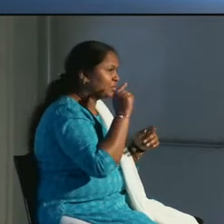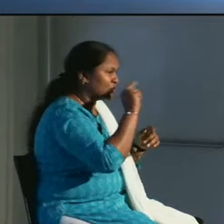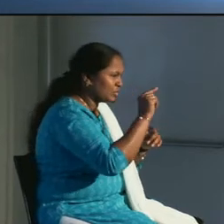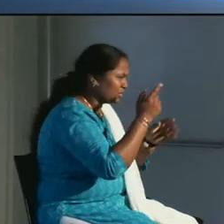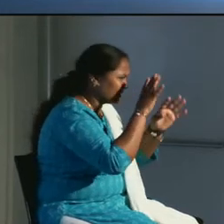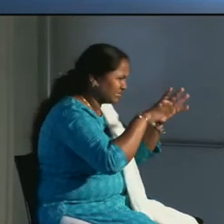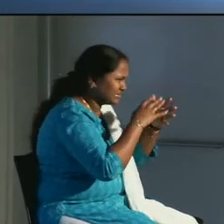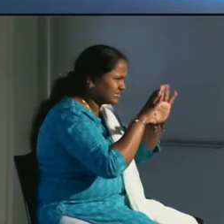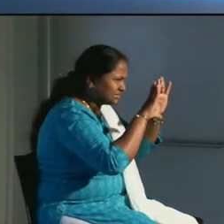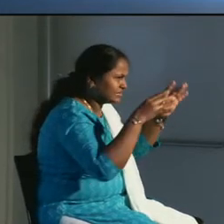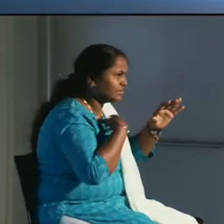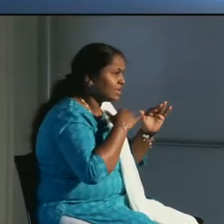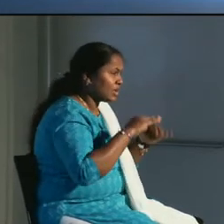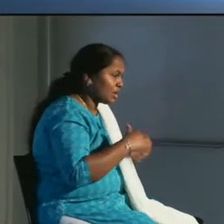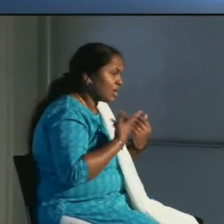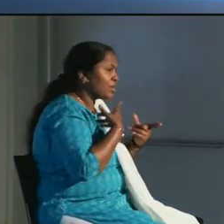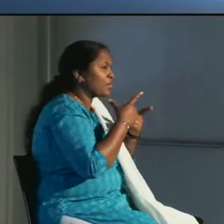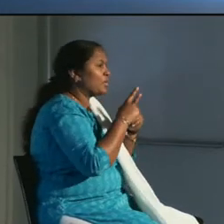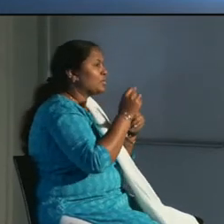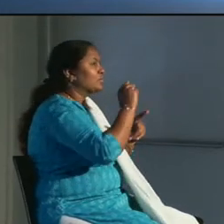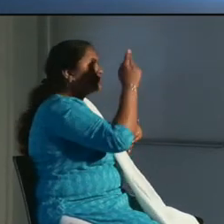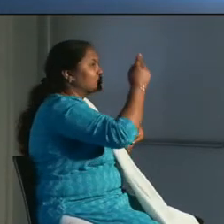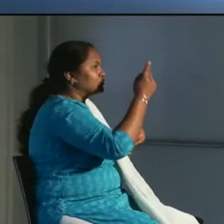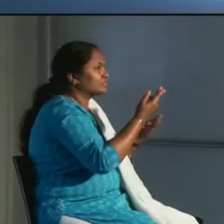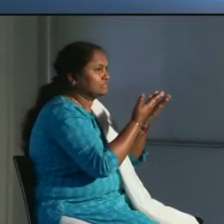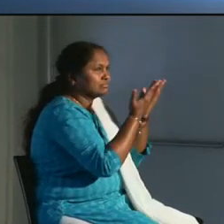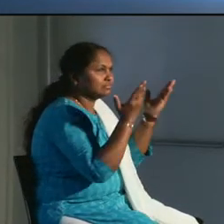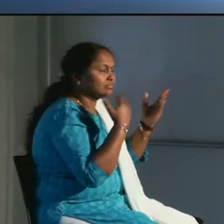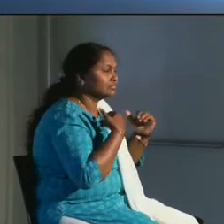wall. How am I even going to draw this?